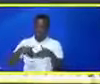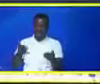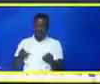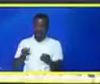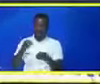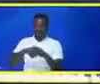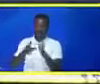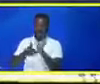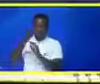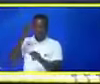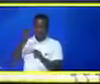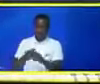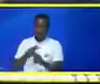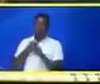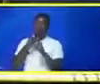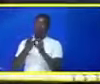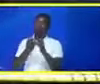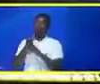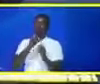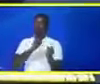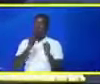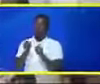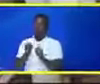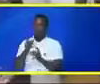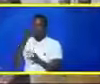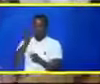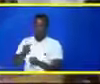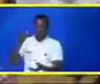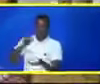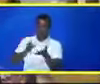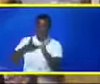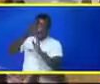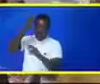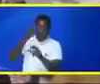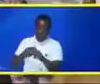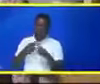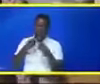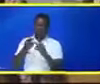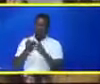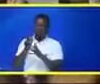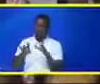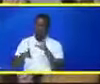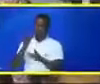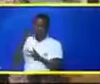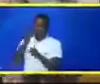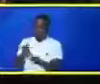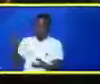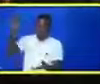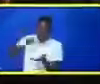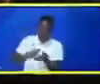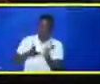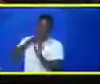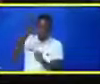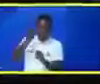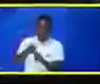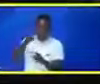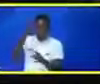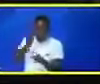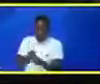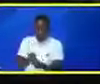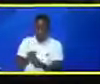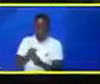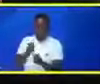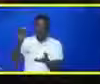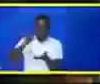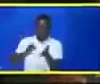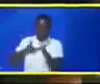I shout by the Spirit, restore. I shout by the Spirit, restore. I shout by the